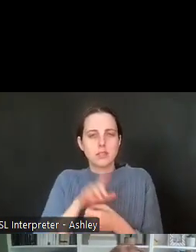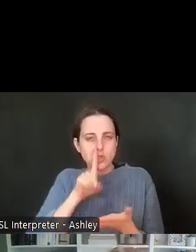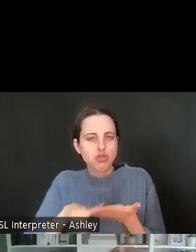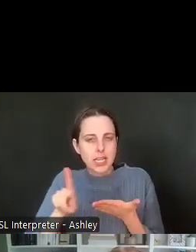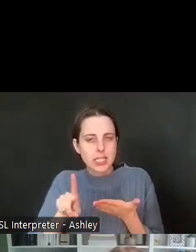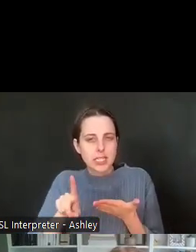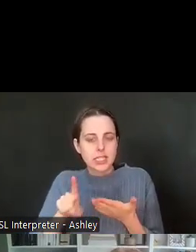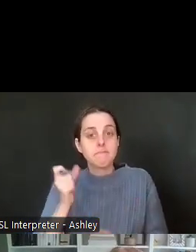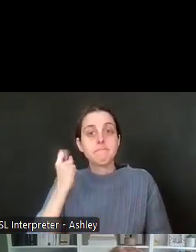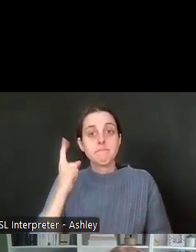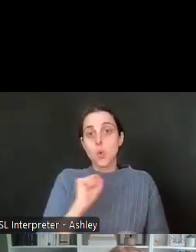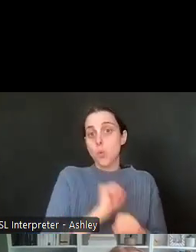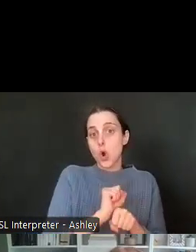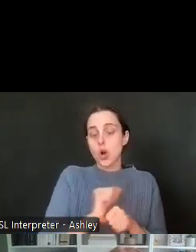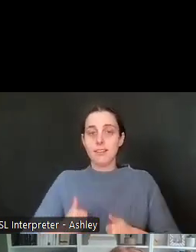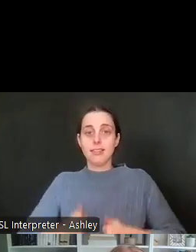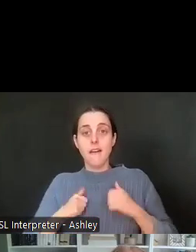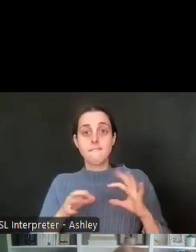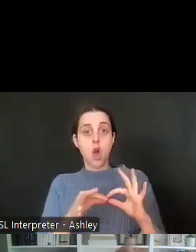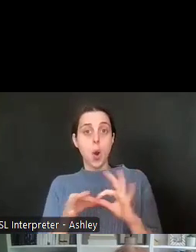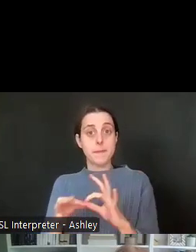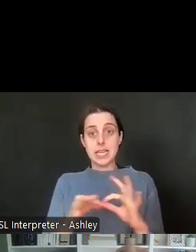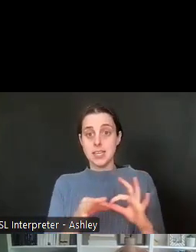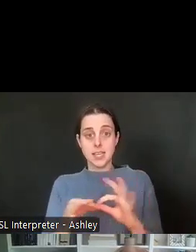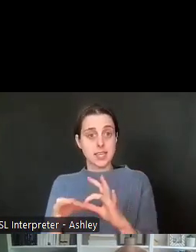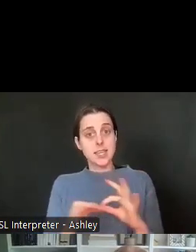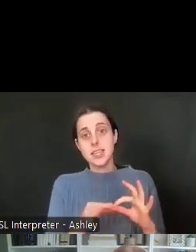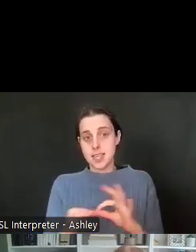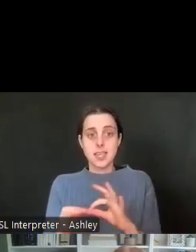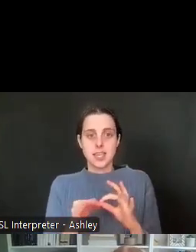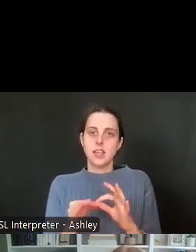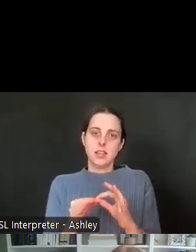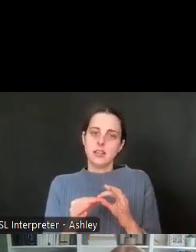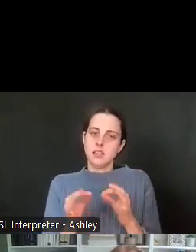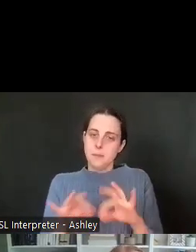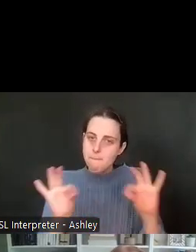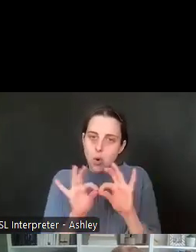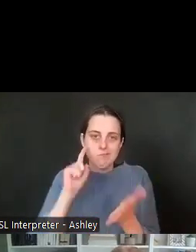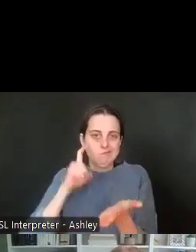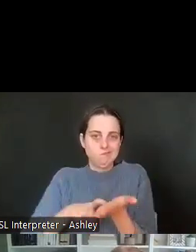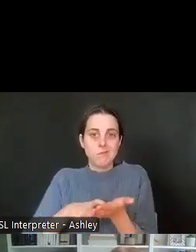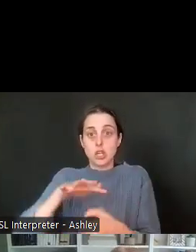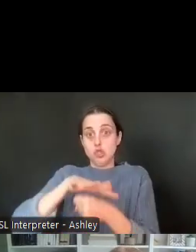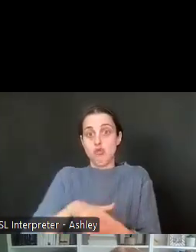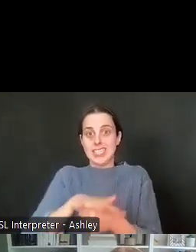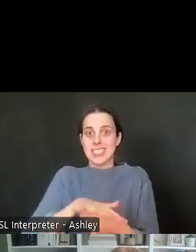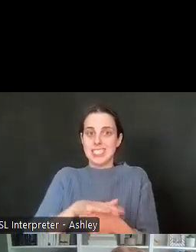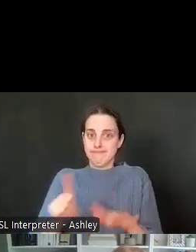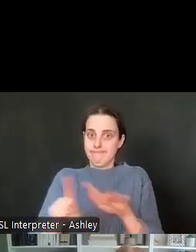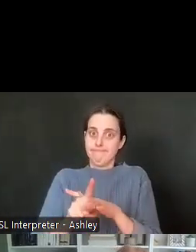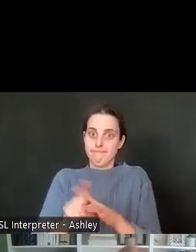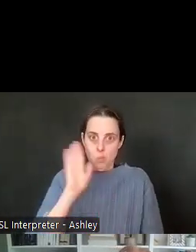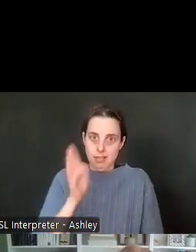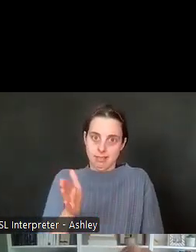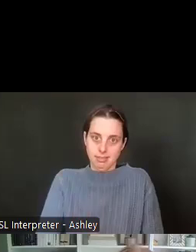to appreciate and acknowledge that stress plays a role in it. If you look on page 4 of your workbook, you will